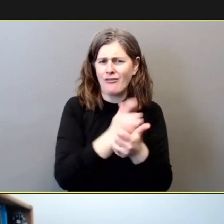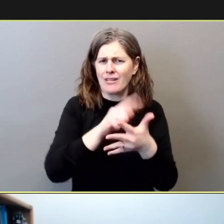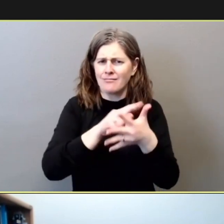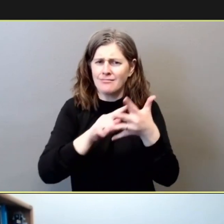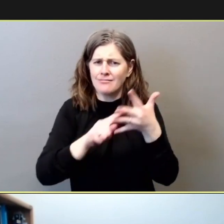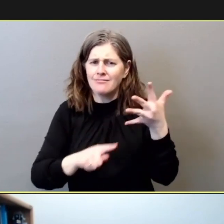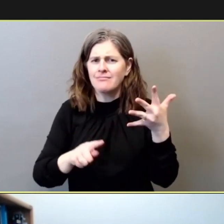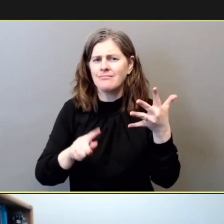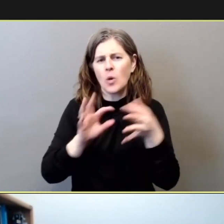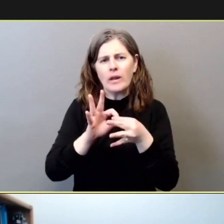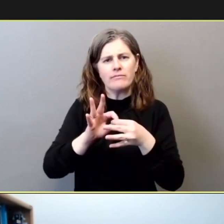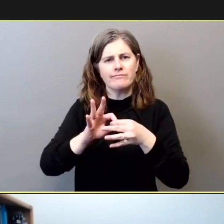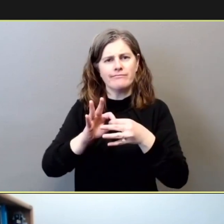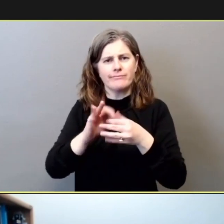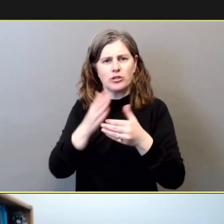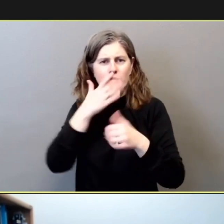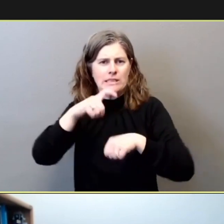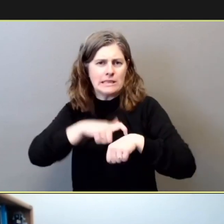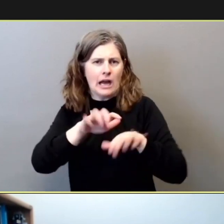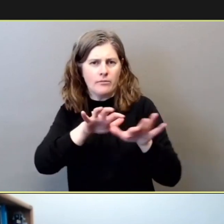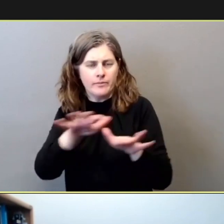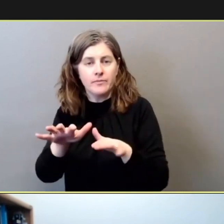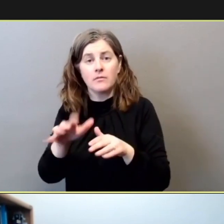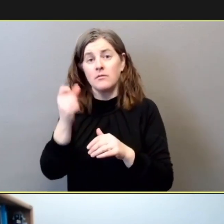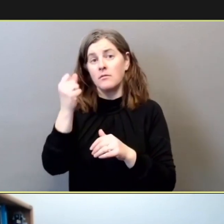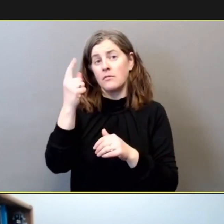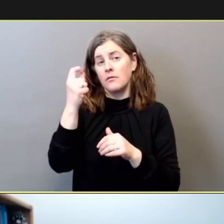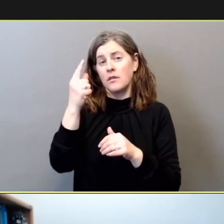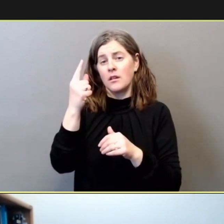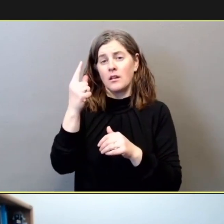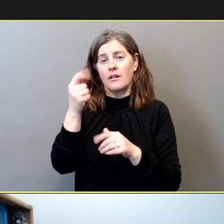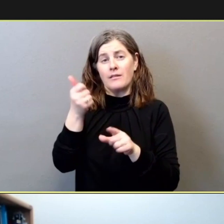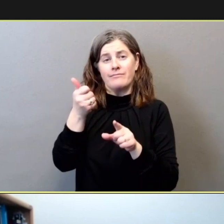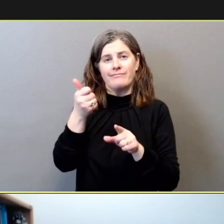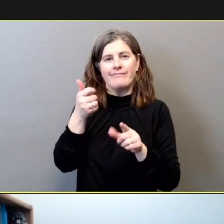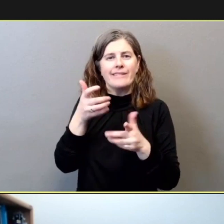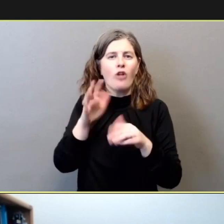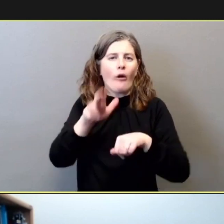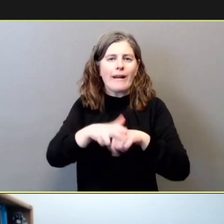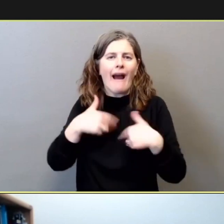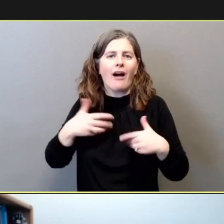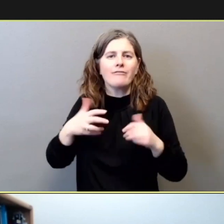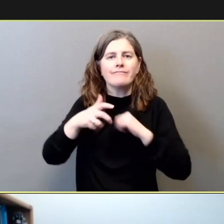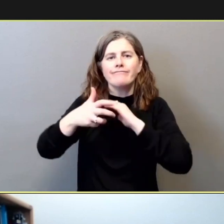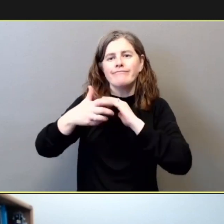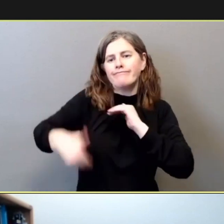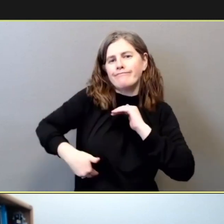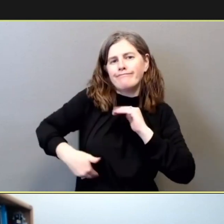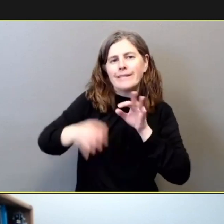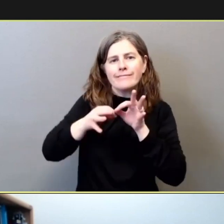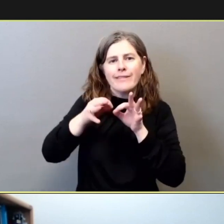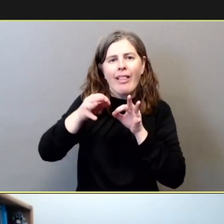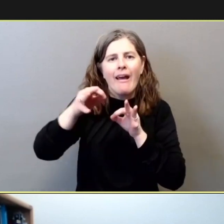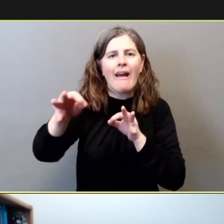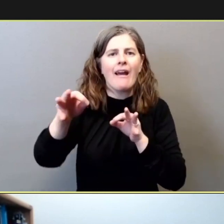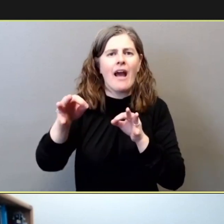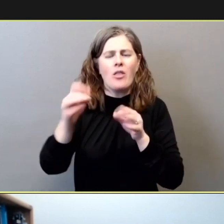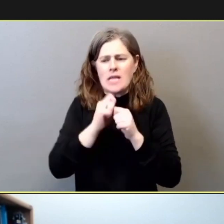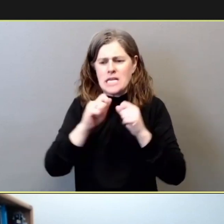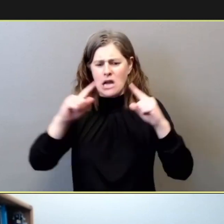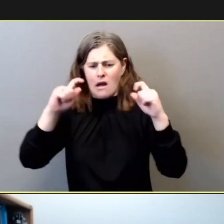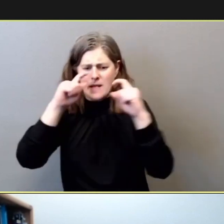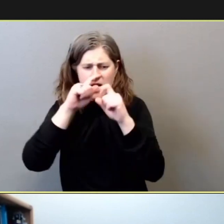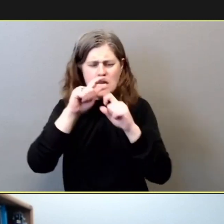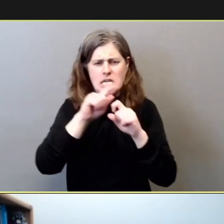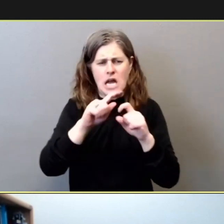in a timely fashion because of the inherent delays and the complicating factors when you really